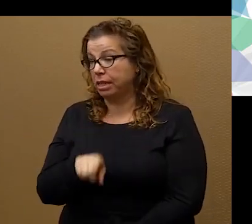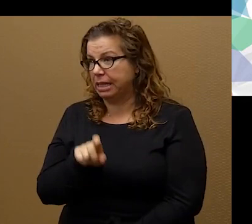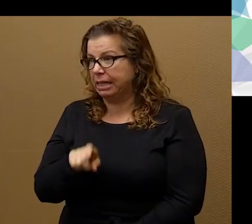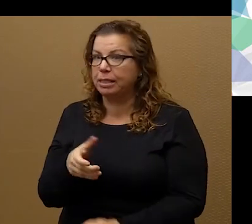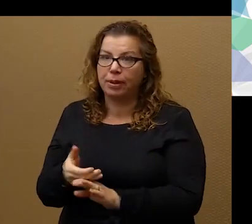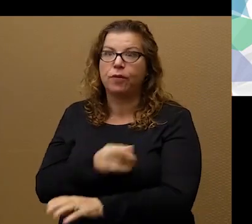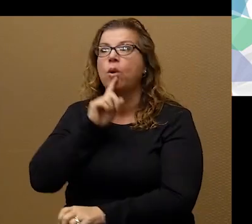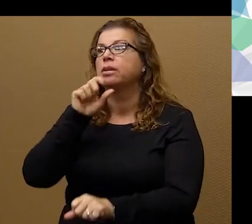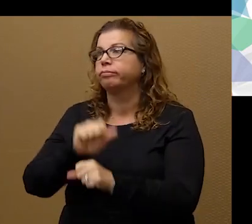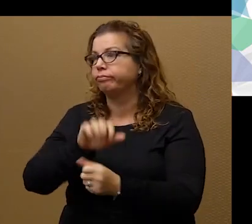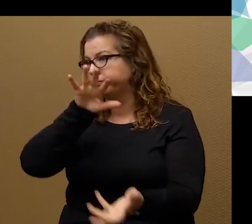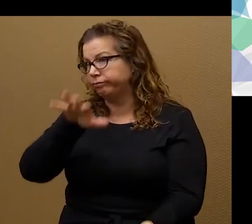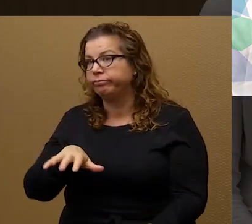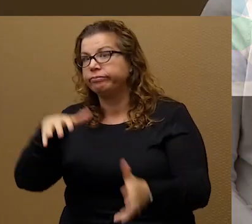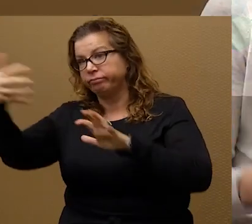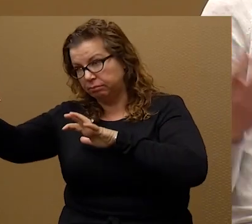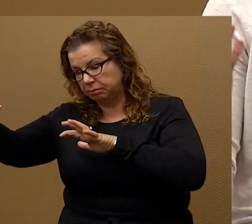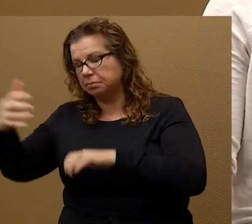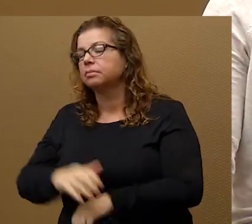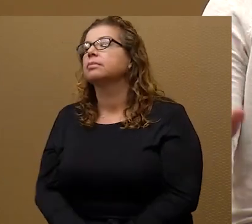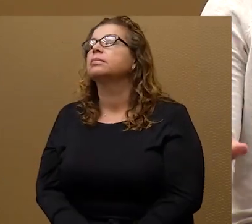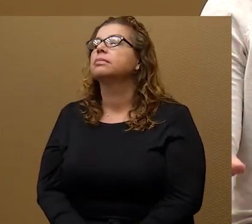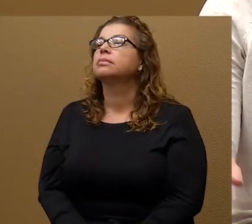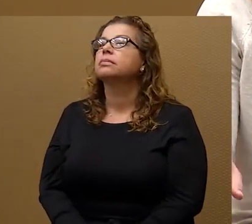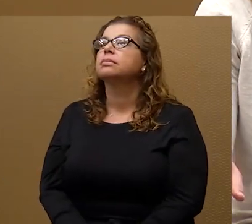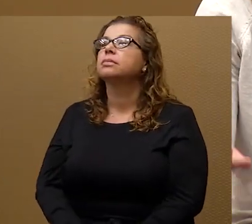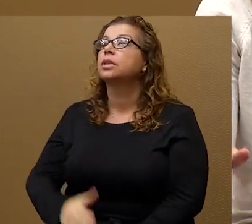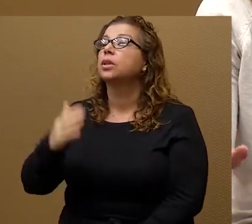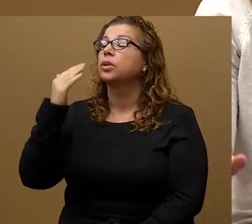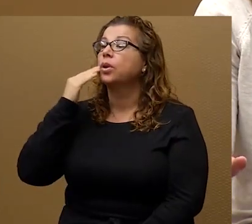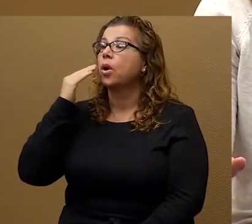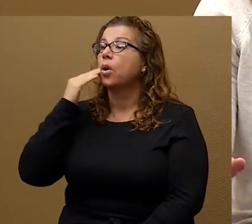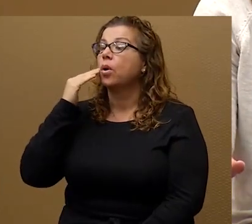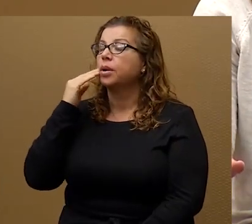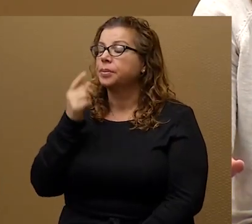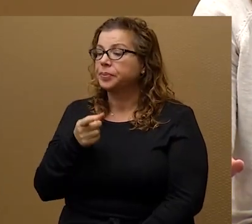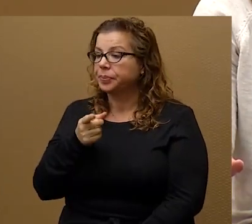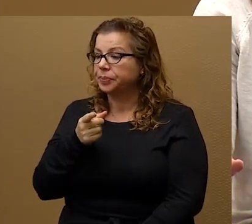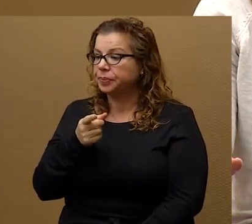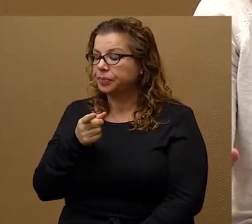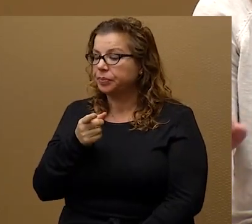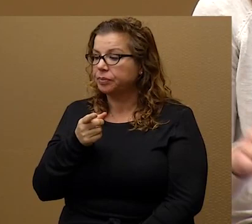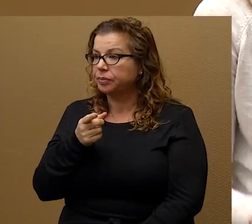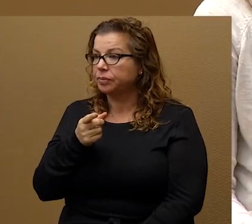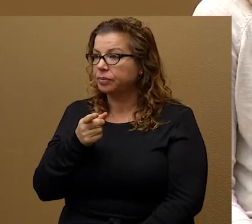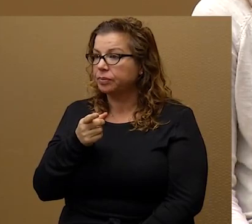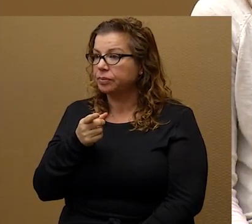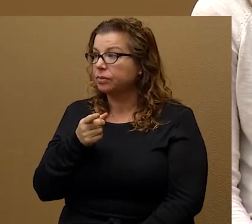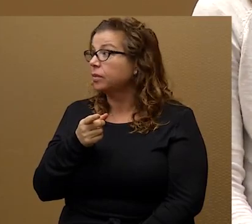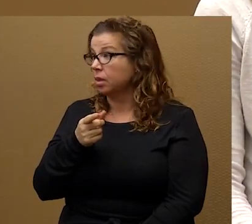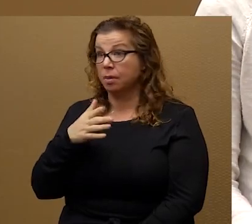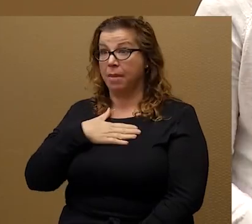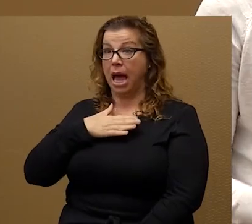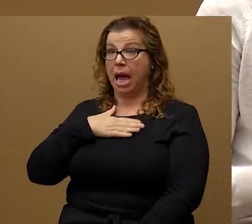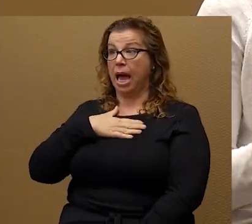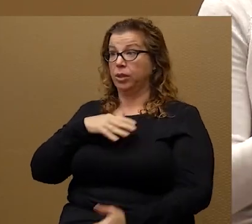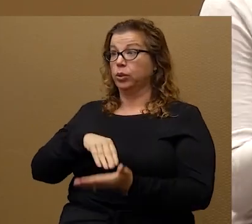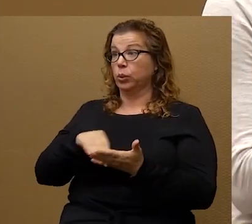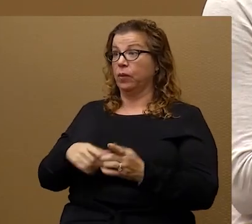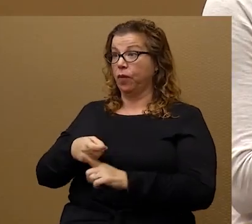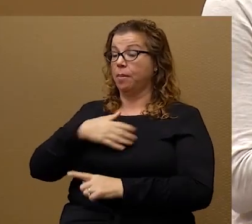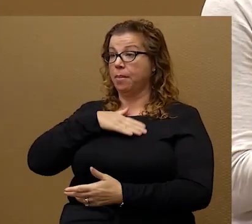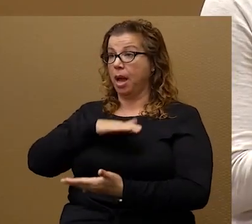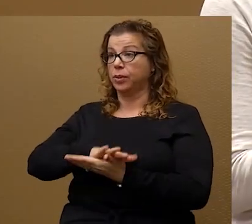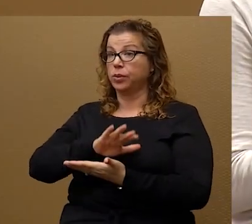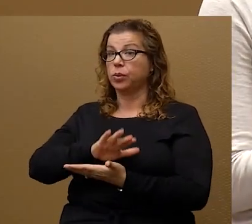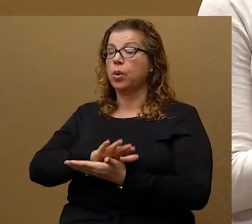before something escalates. With a student at the school I'm at, we put